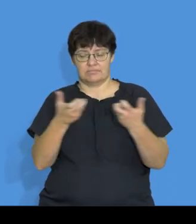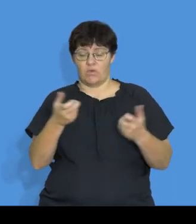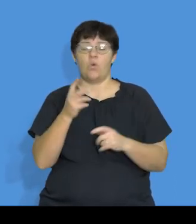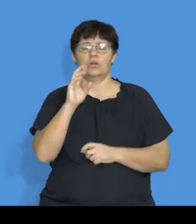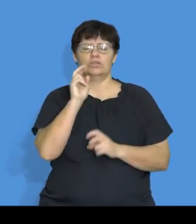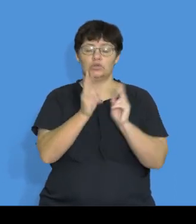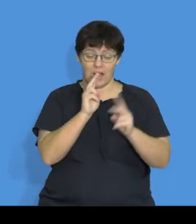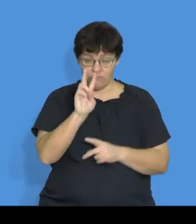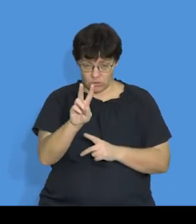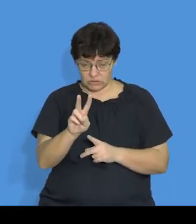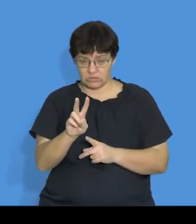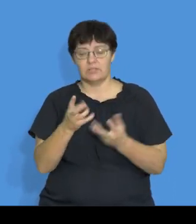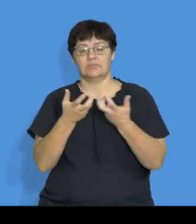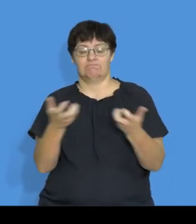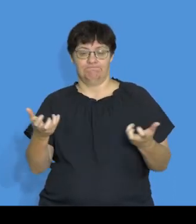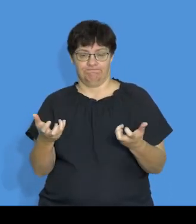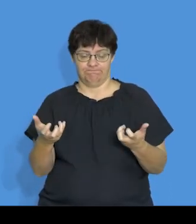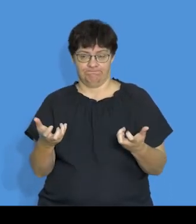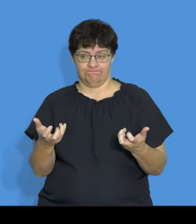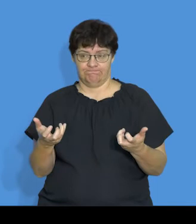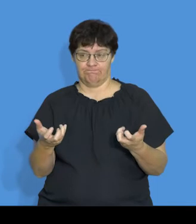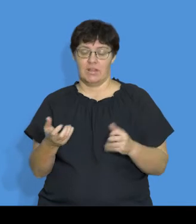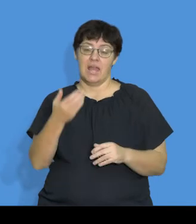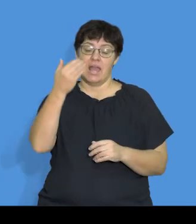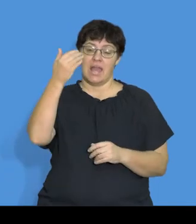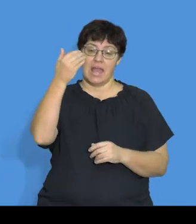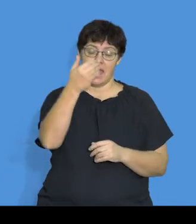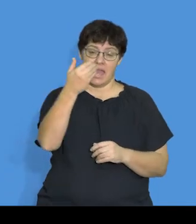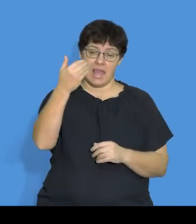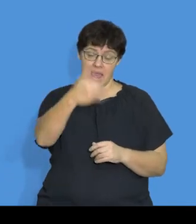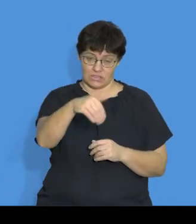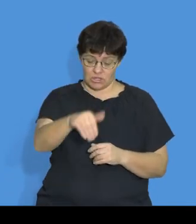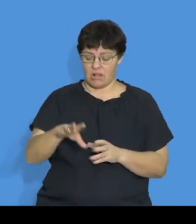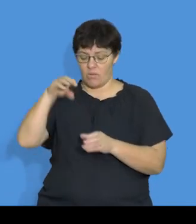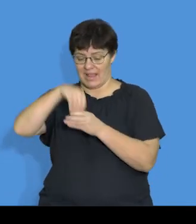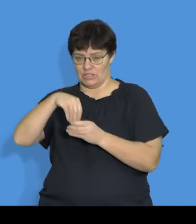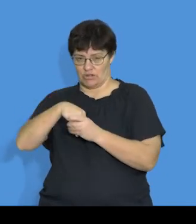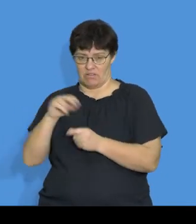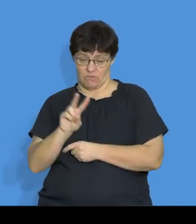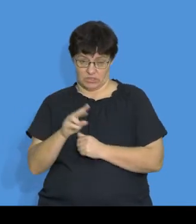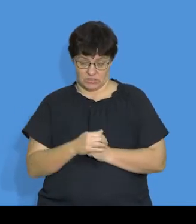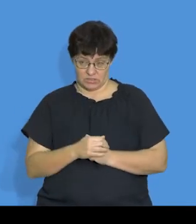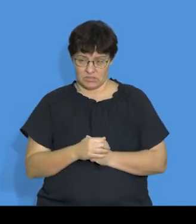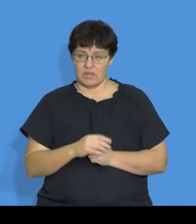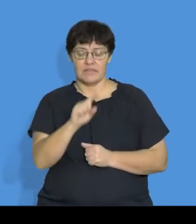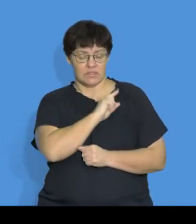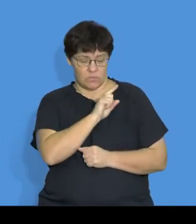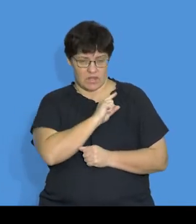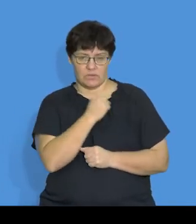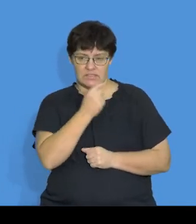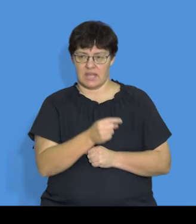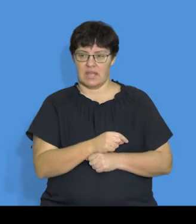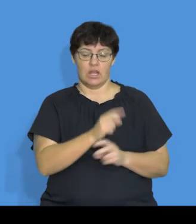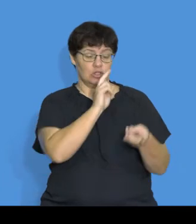which is the maximum, is divided between the external voltage and the internal voltage, which is why we are saying that